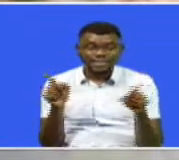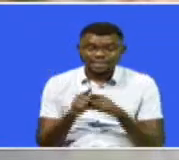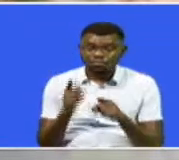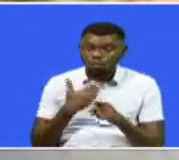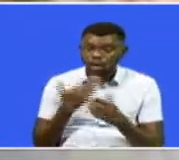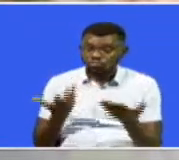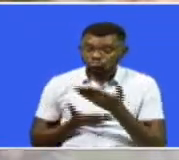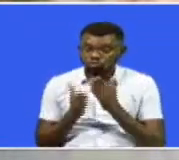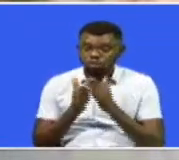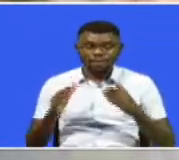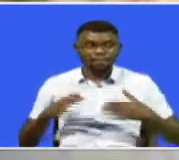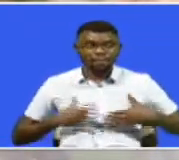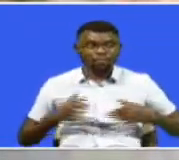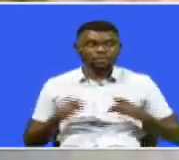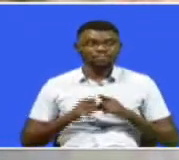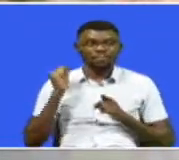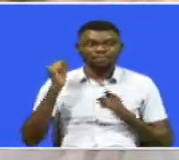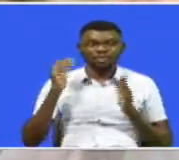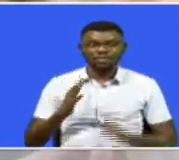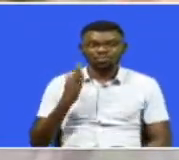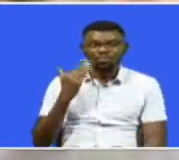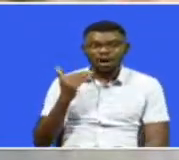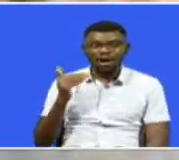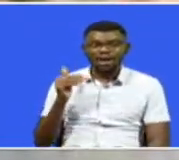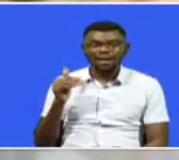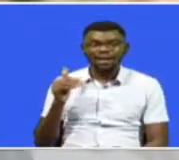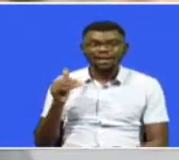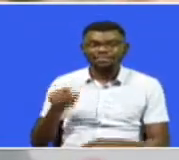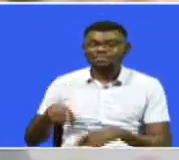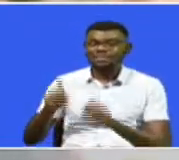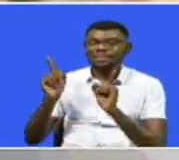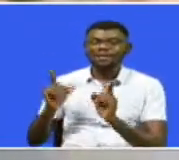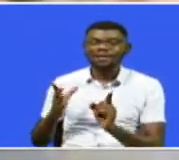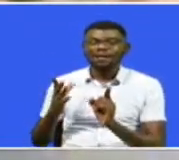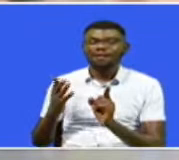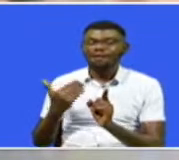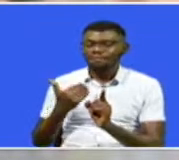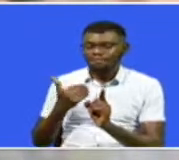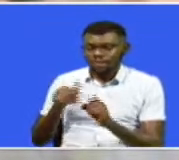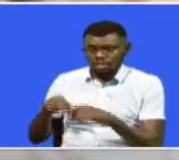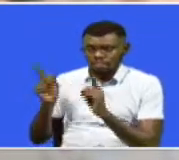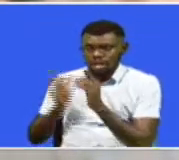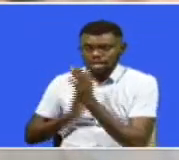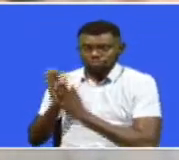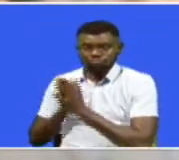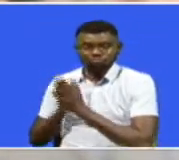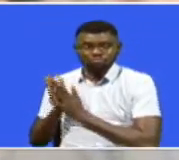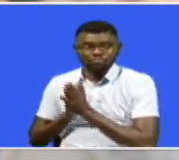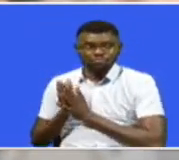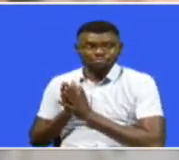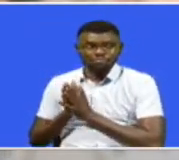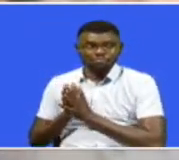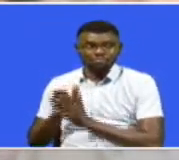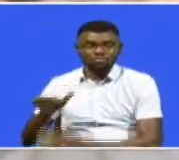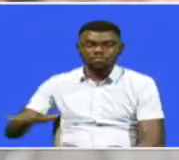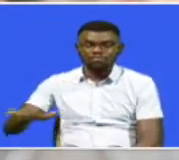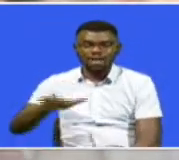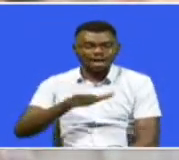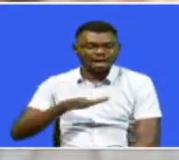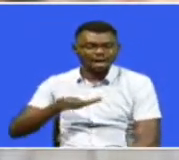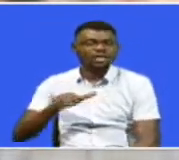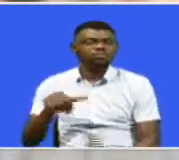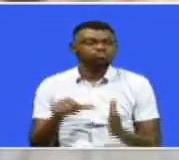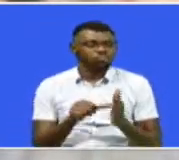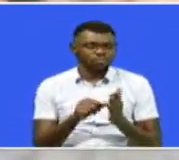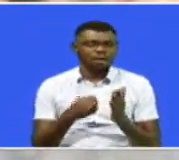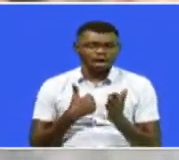wananchi, pia tunaongea na wanasiasa because hapa anyway, the main problem is them, especially in these areas that we have issues. So we're able to talk with